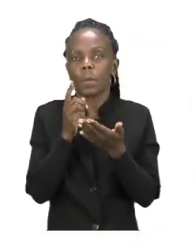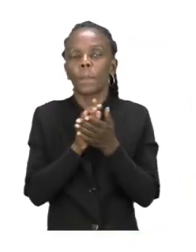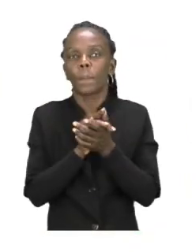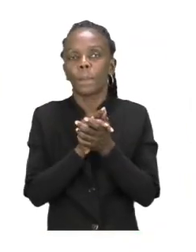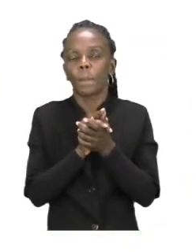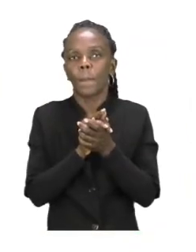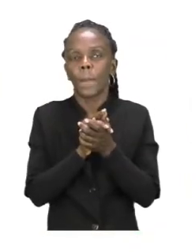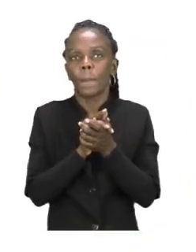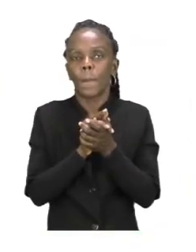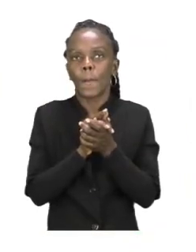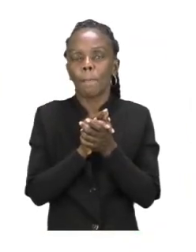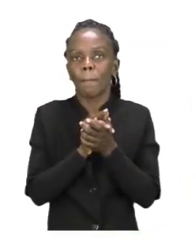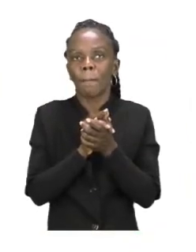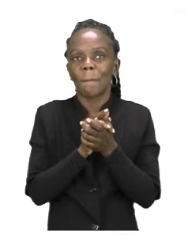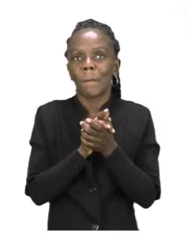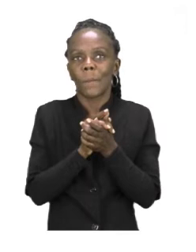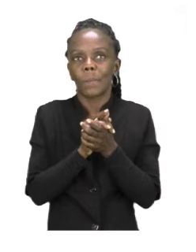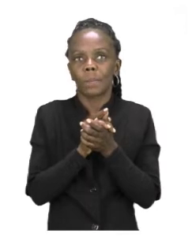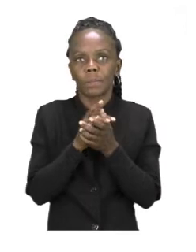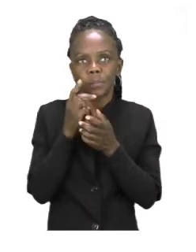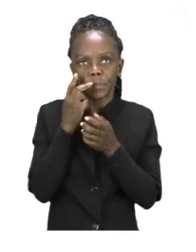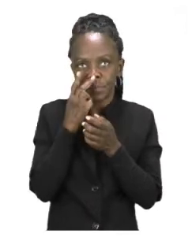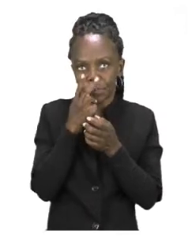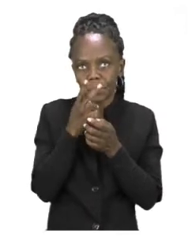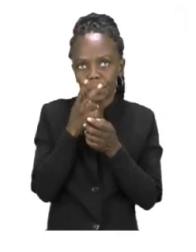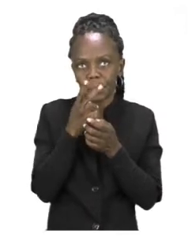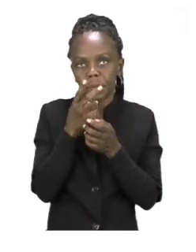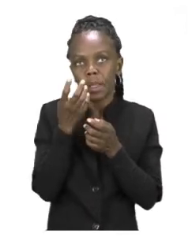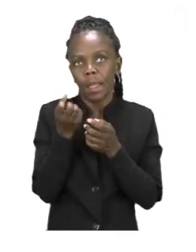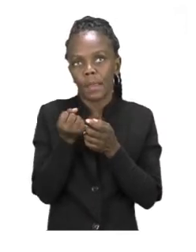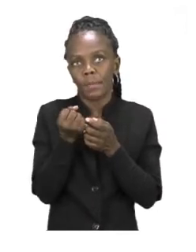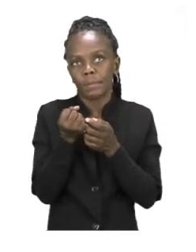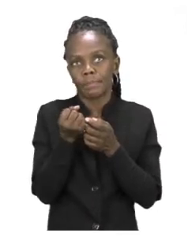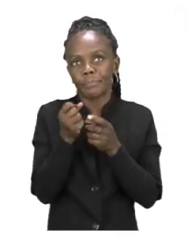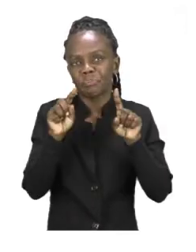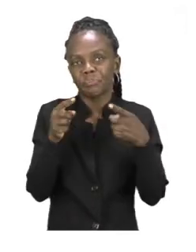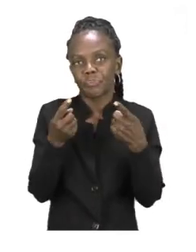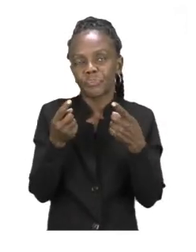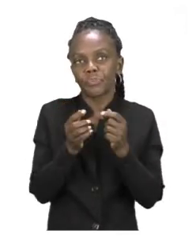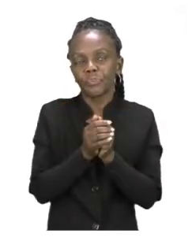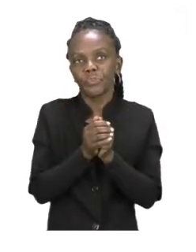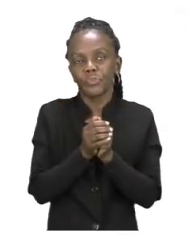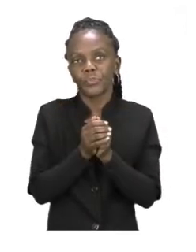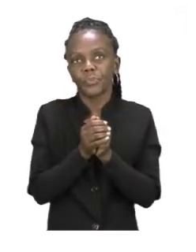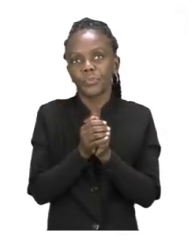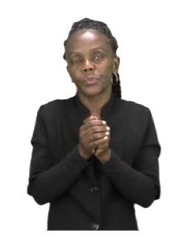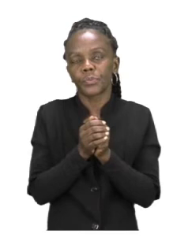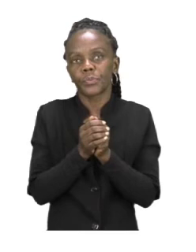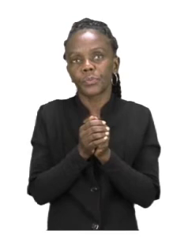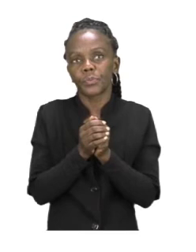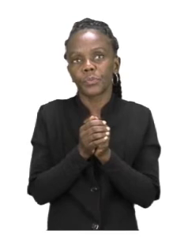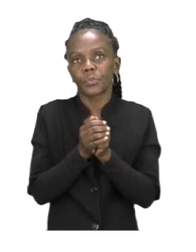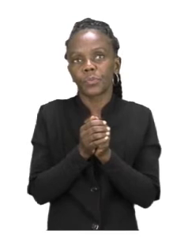page 21, we can see that we have some objects, and those objects we are going to